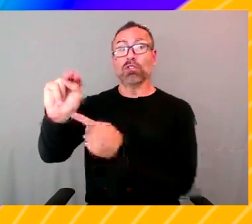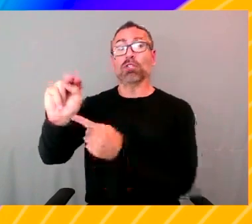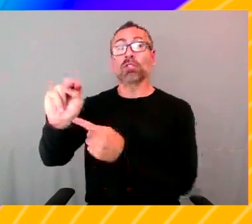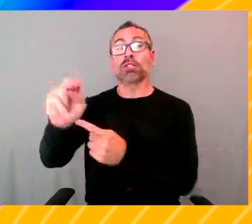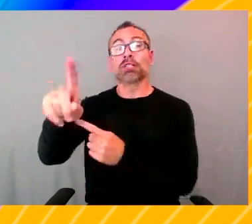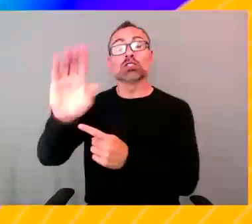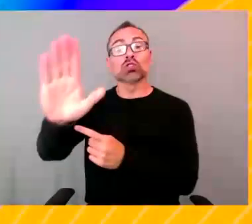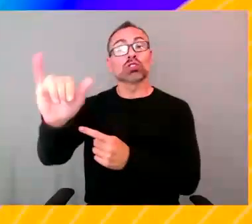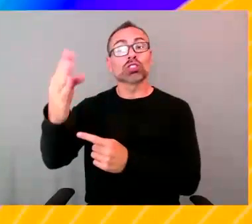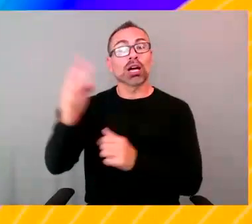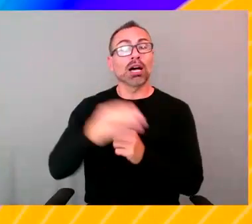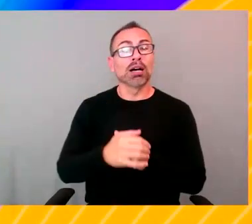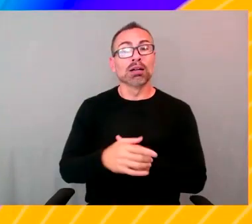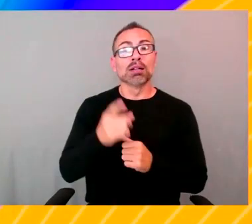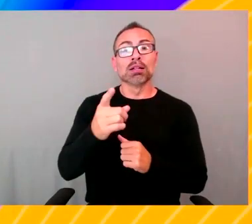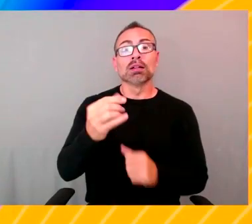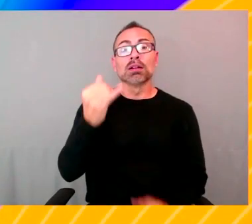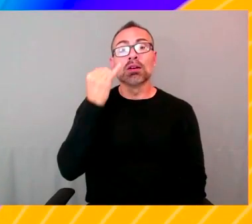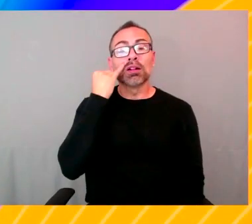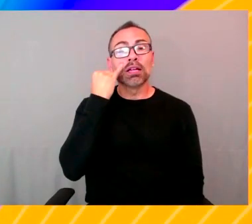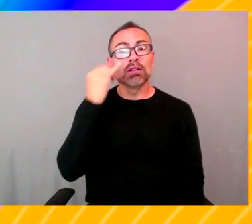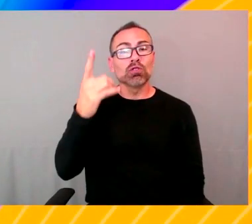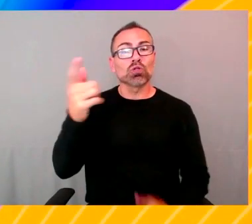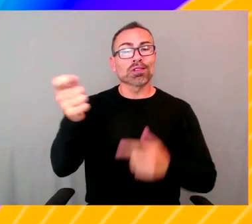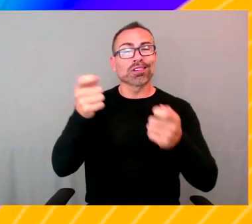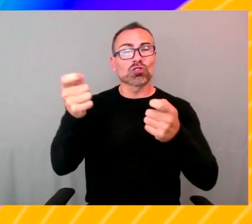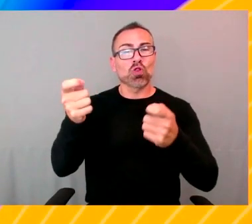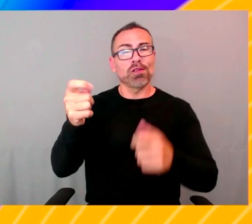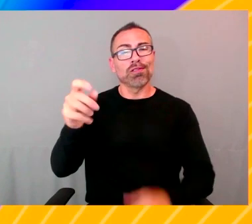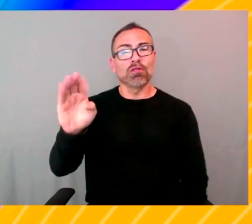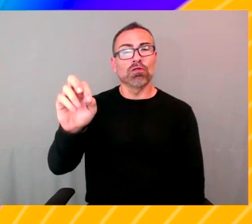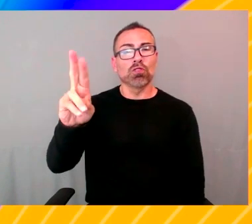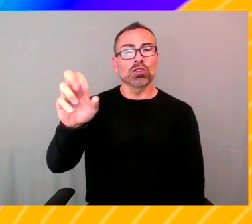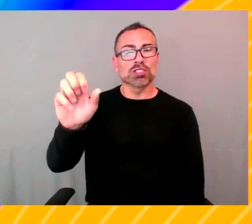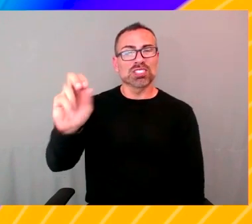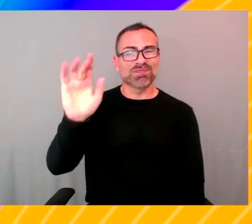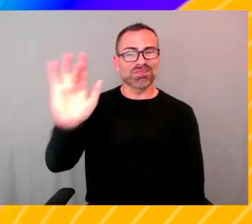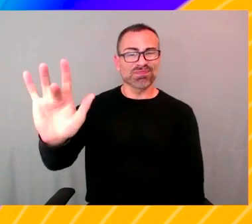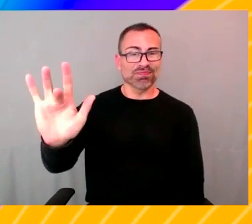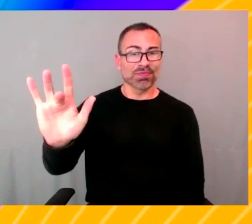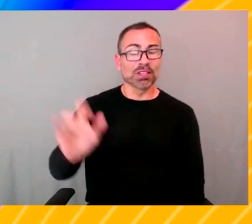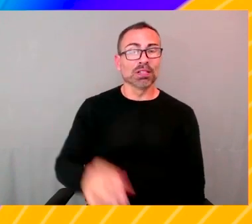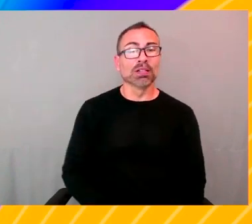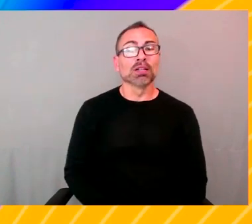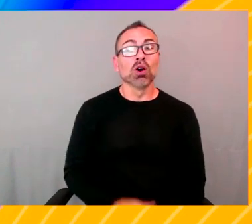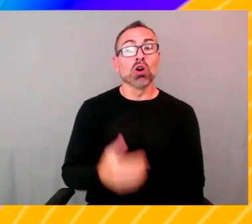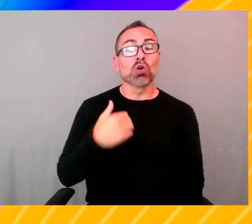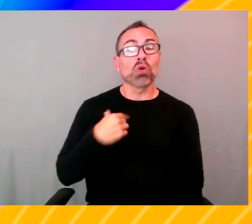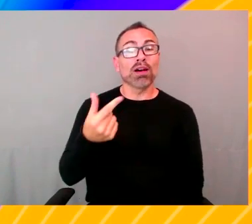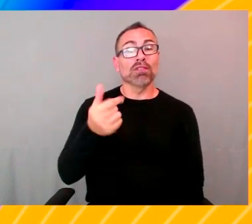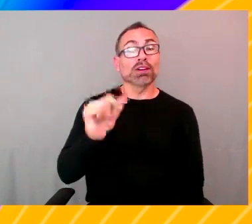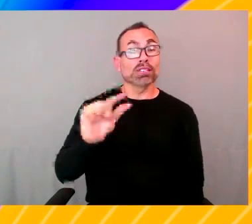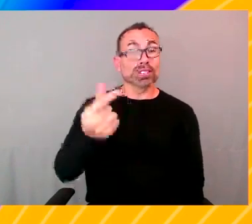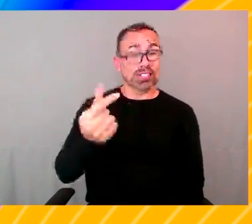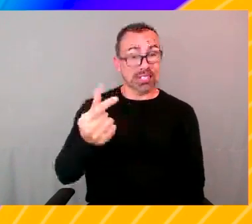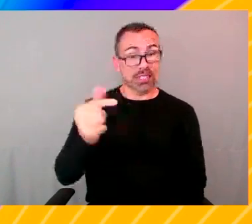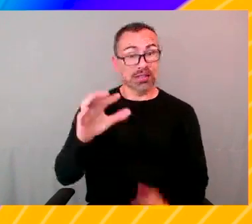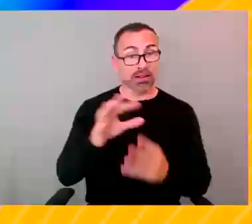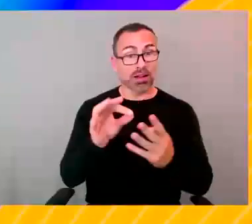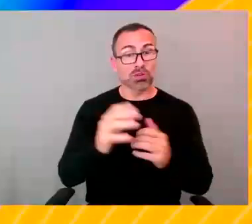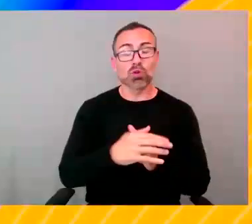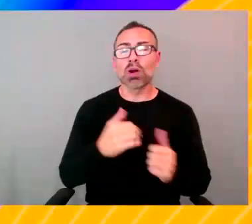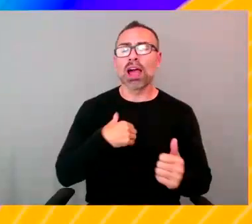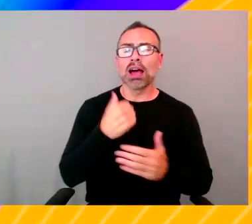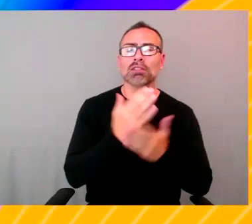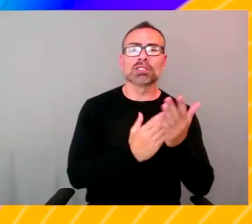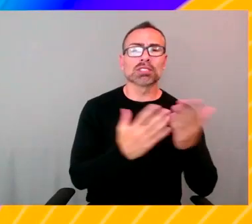integration. If we click here on the version control tab, you can see that here. And there's a couple different options right now, code commit and